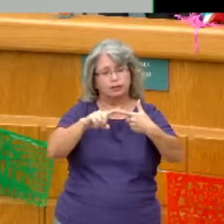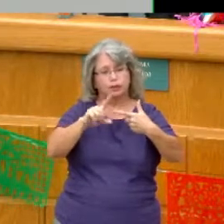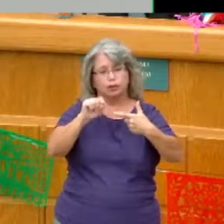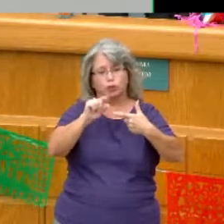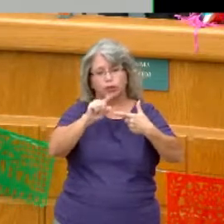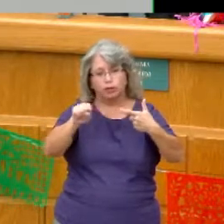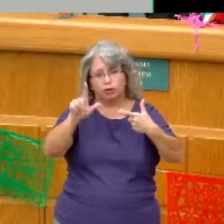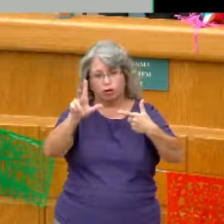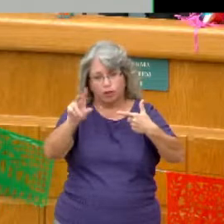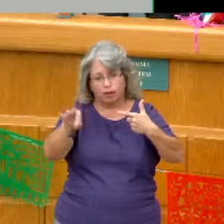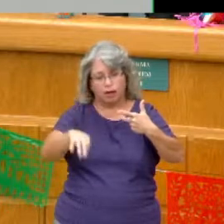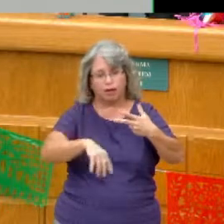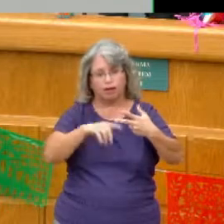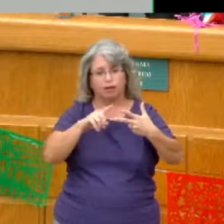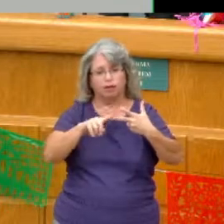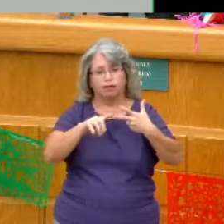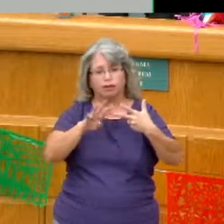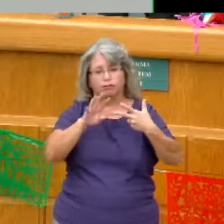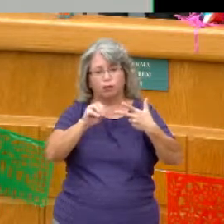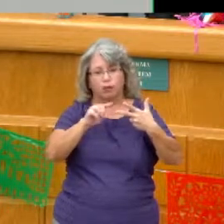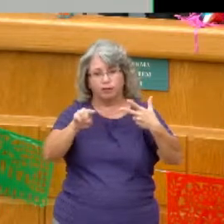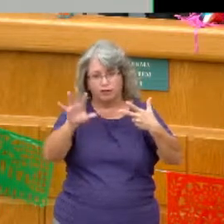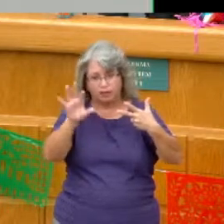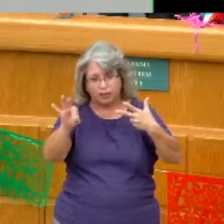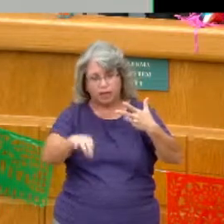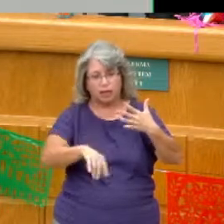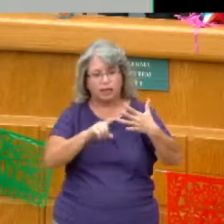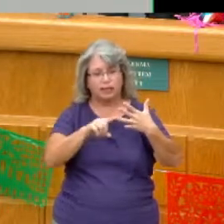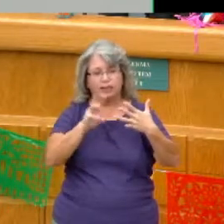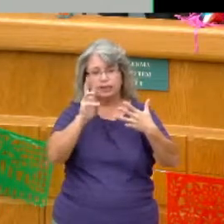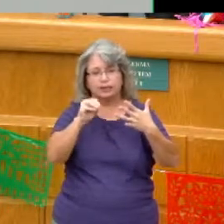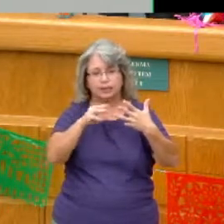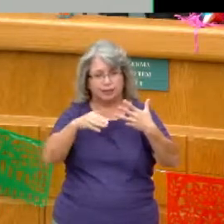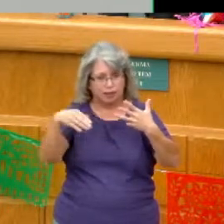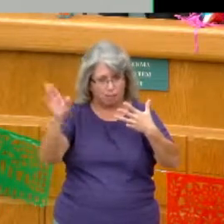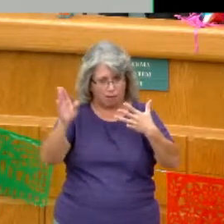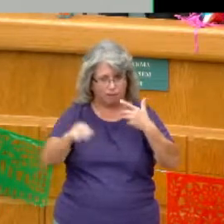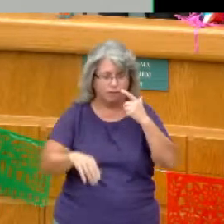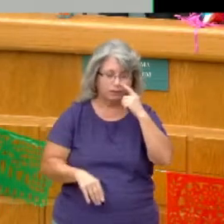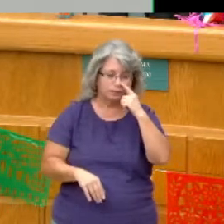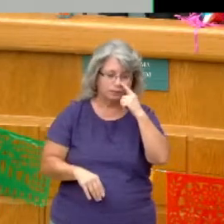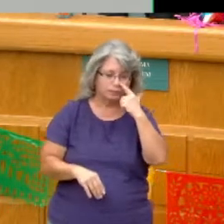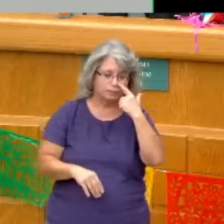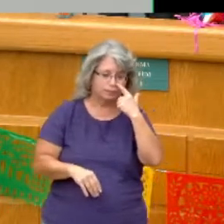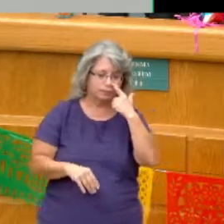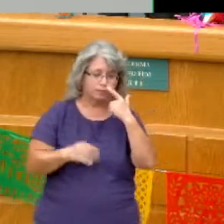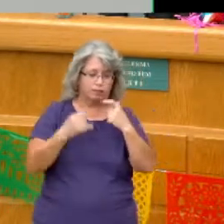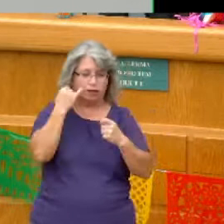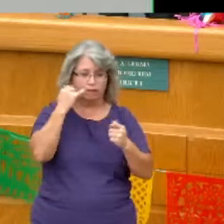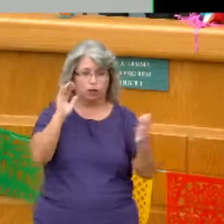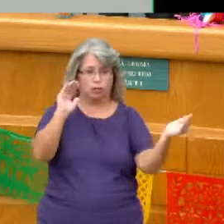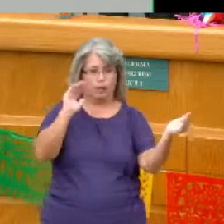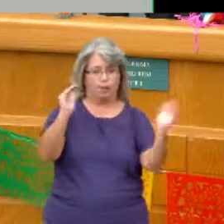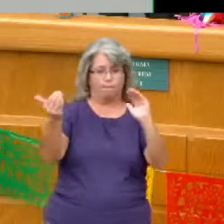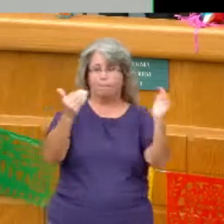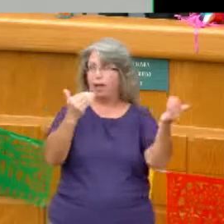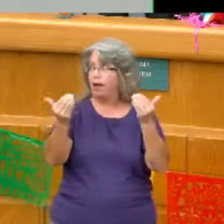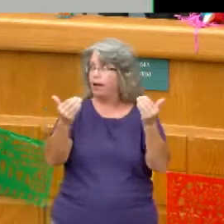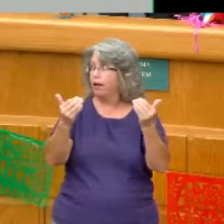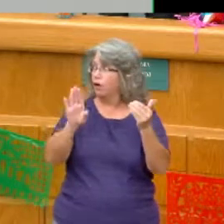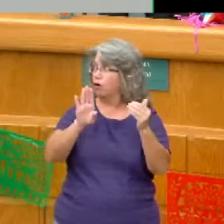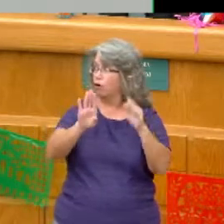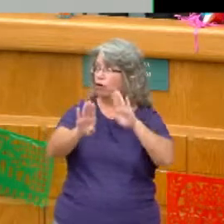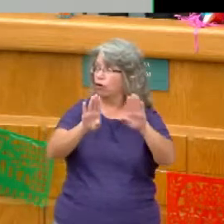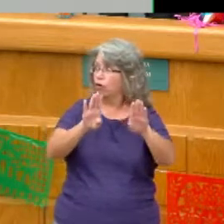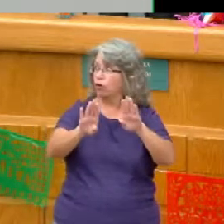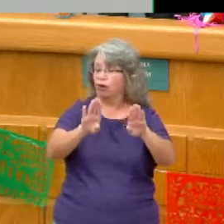40 to 59-year-olds, and then 60-plus-year-olds. If you compare these two panels to each other, the reason why they look so different